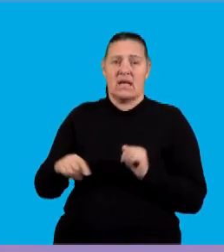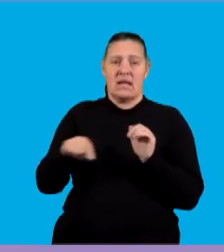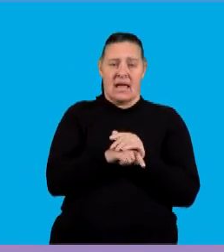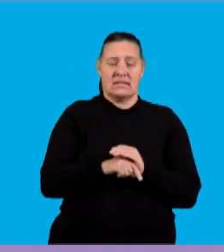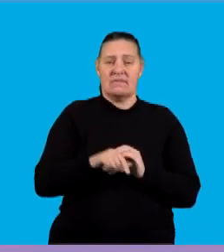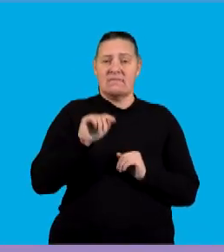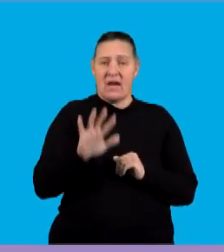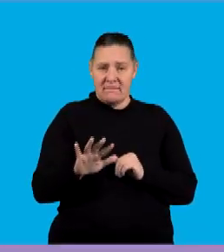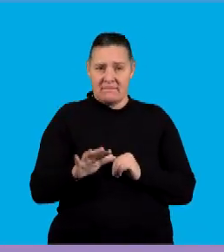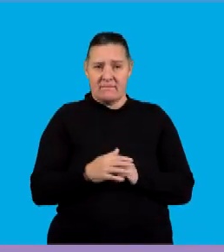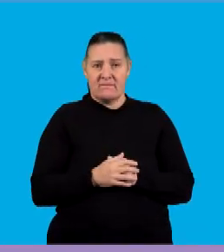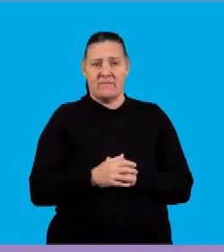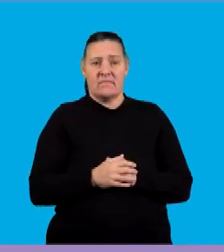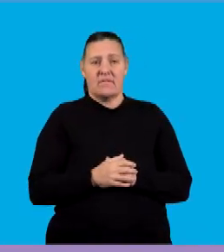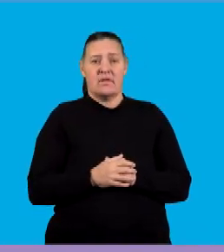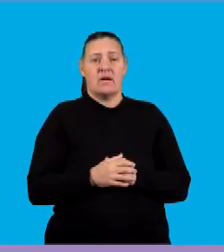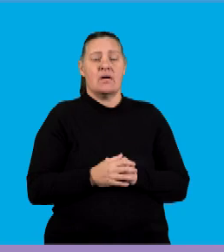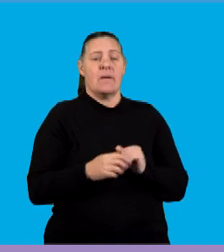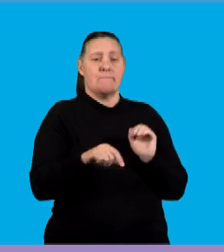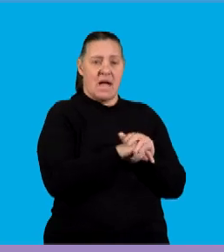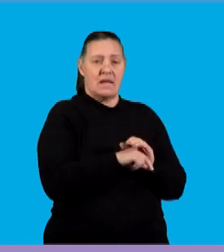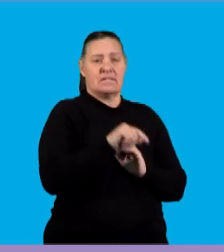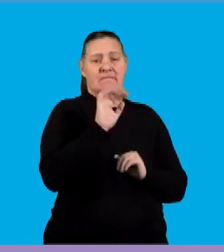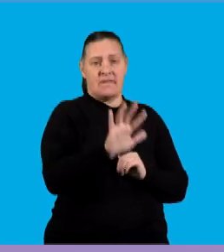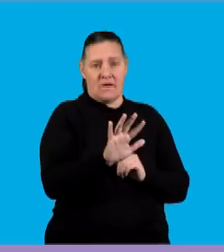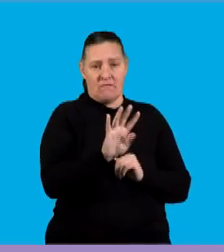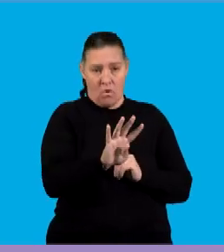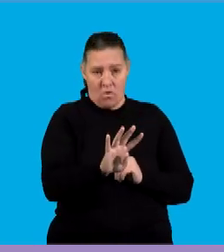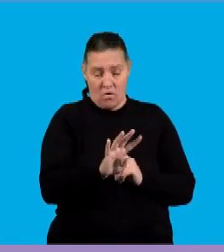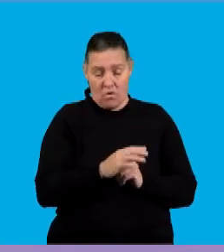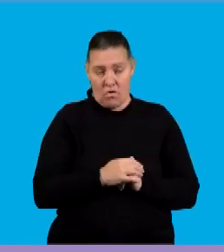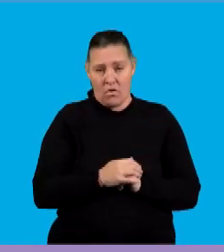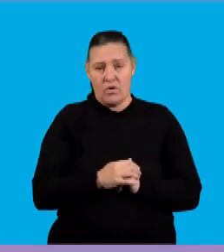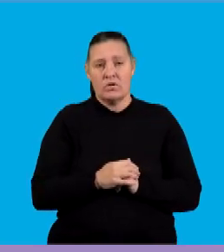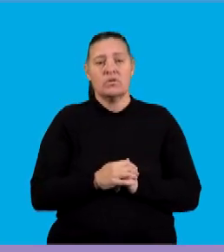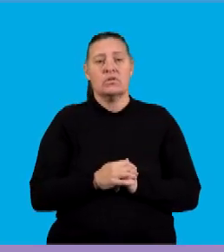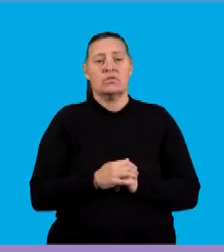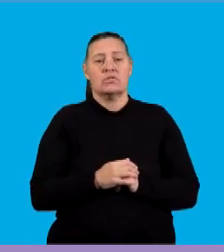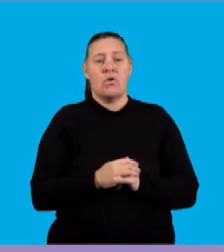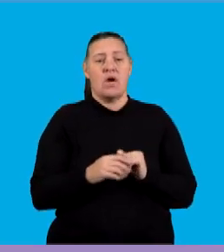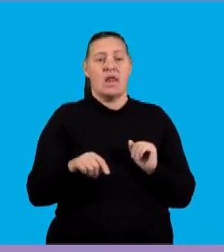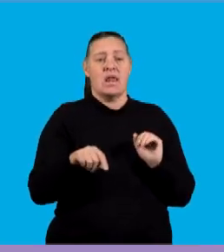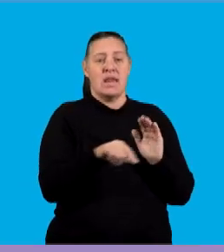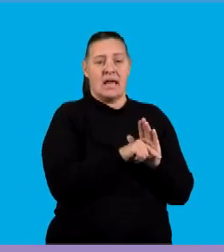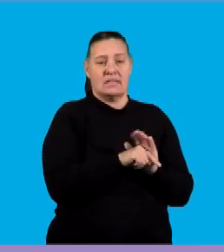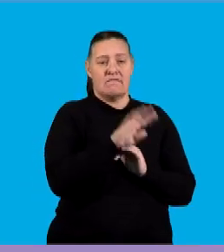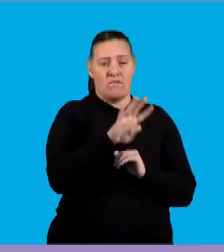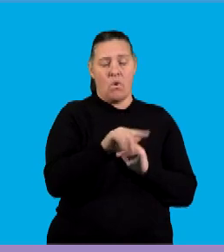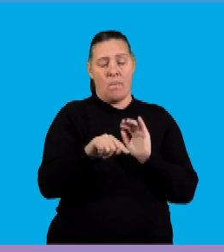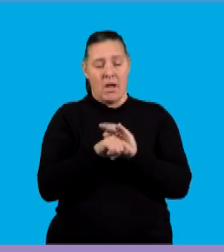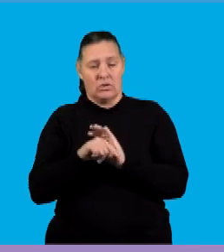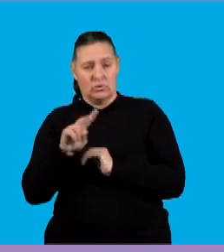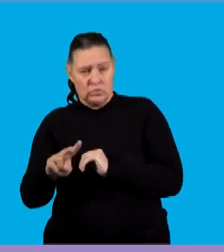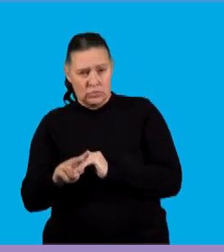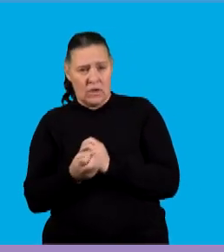4. So what is -4 minus 2? That is going to give us a -6. And